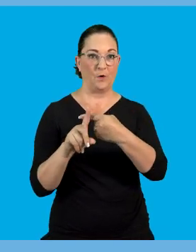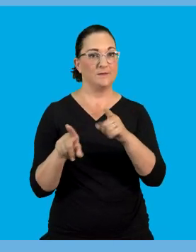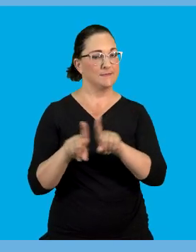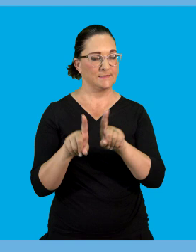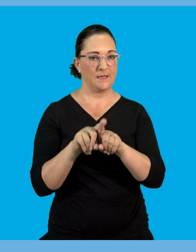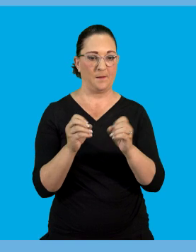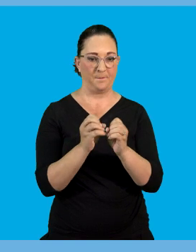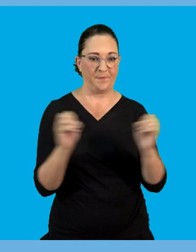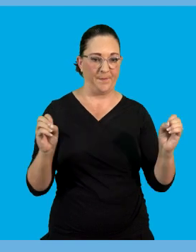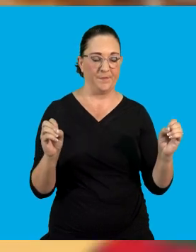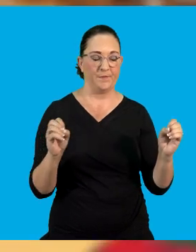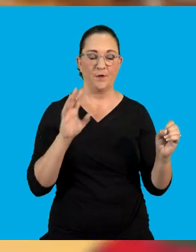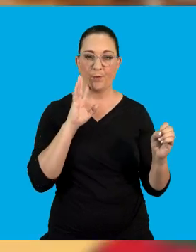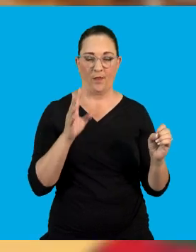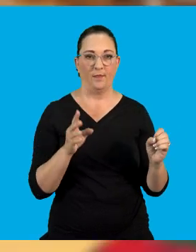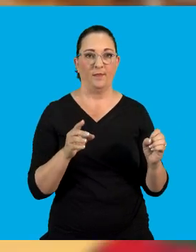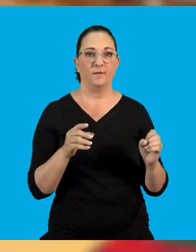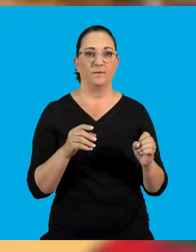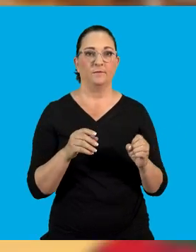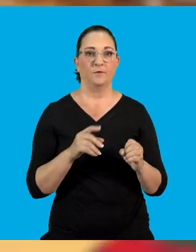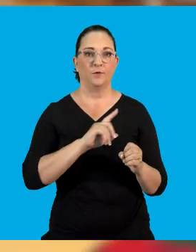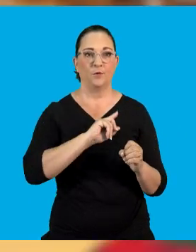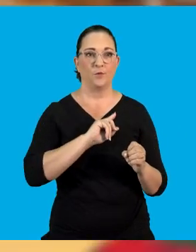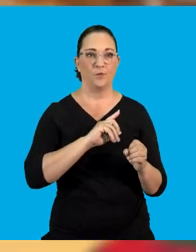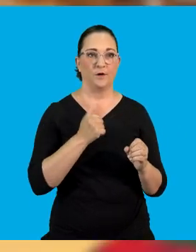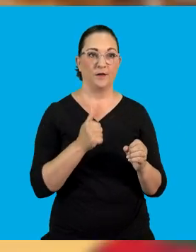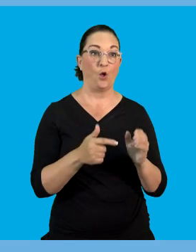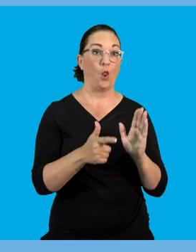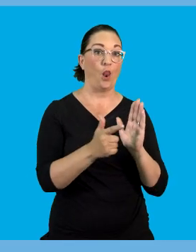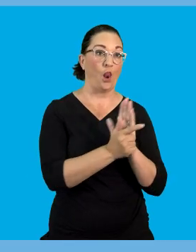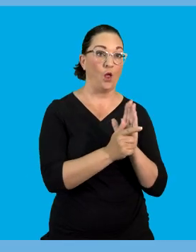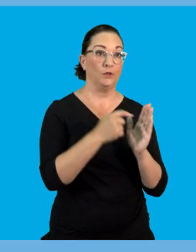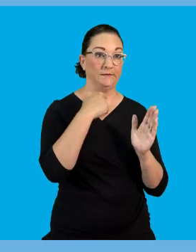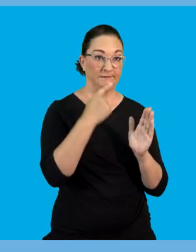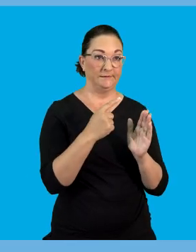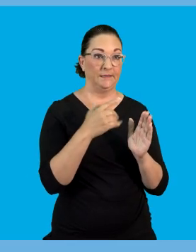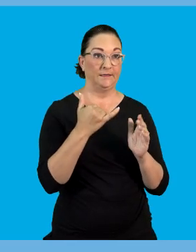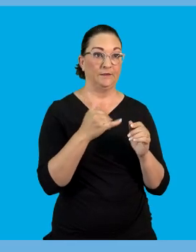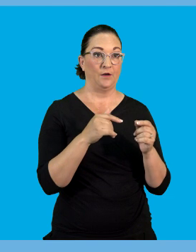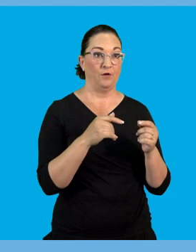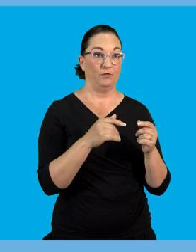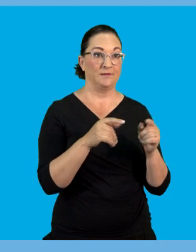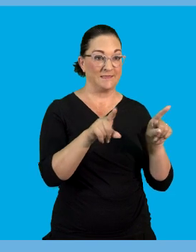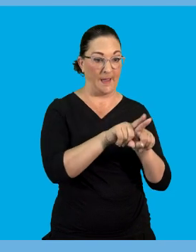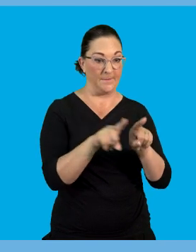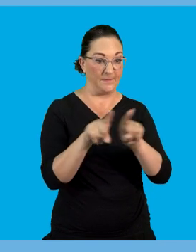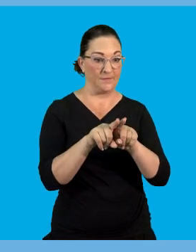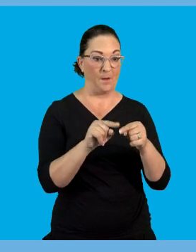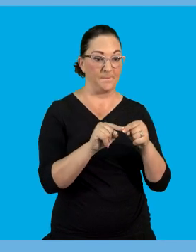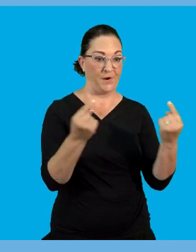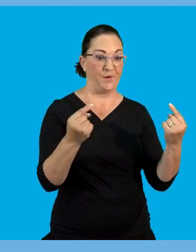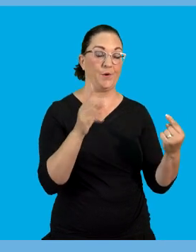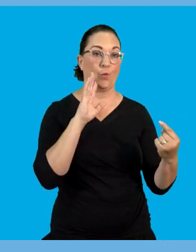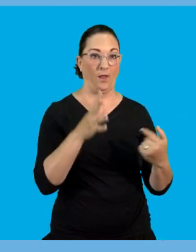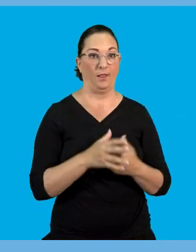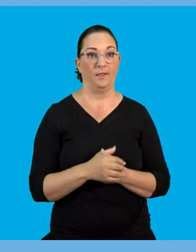and a positive. They are going to repel each other, again because the law states that like charges repel. So we know